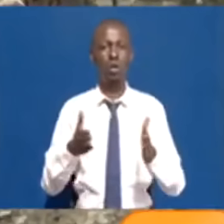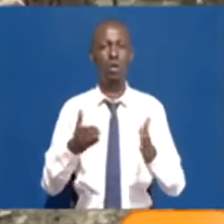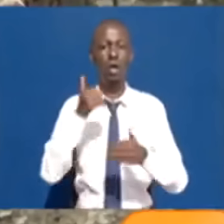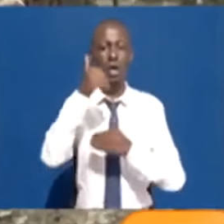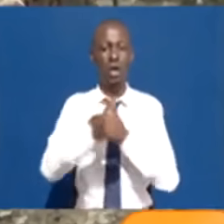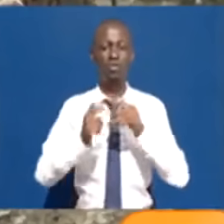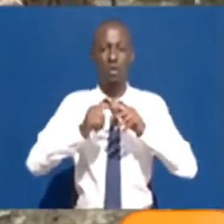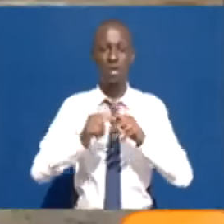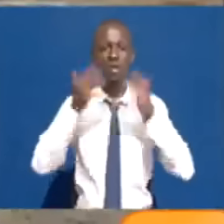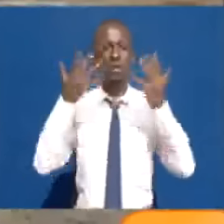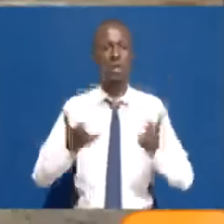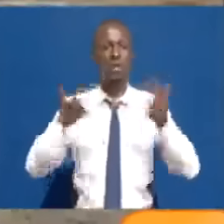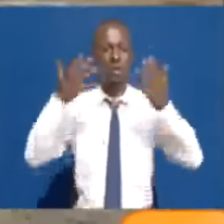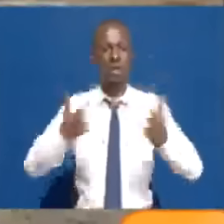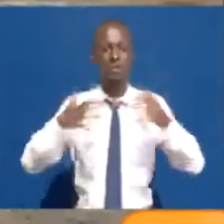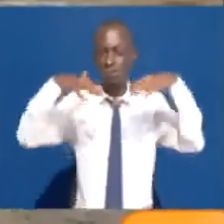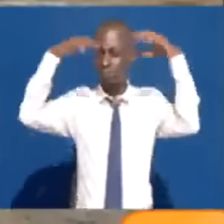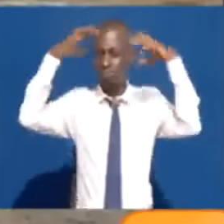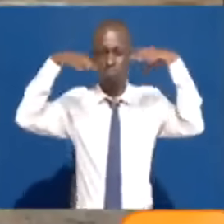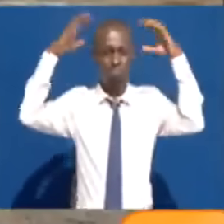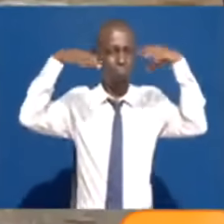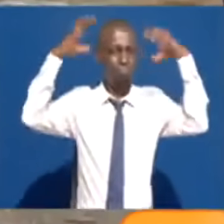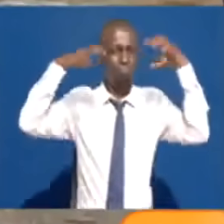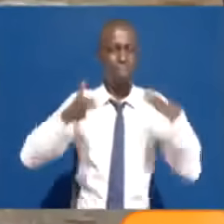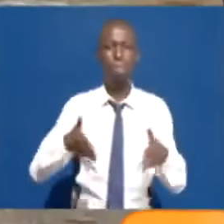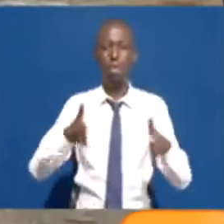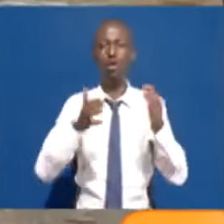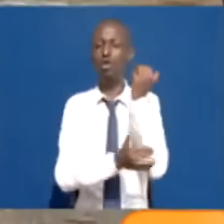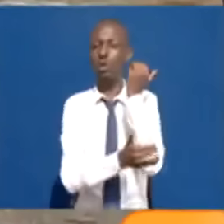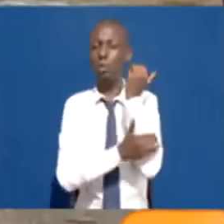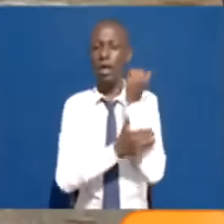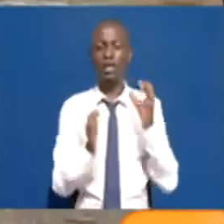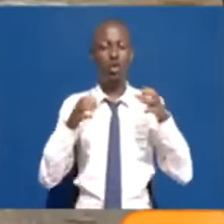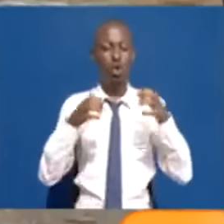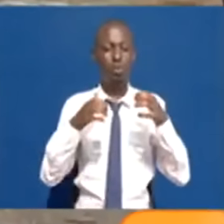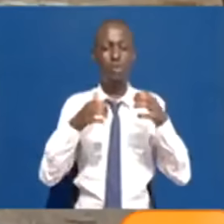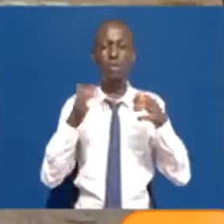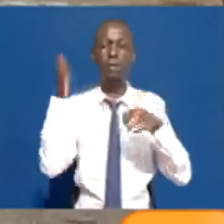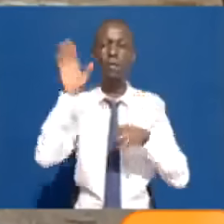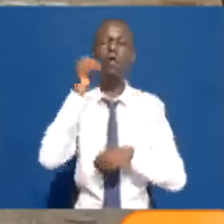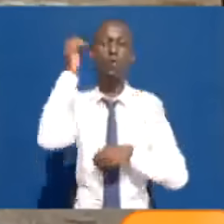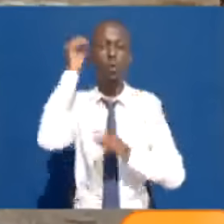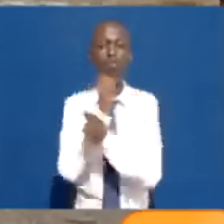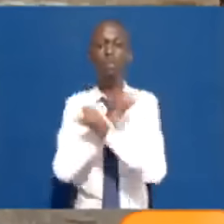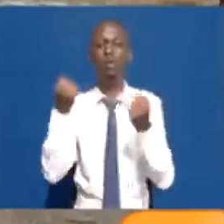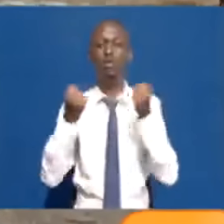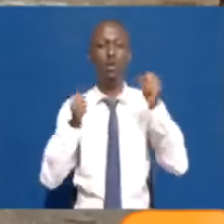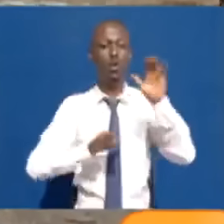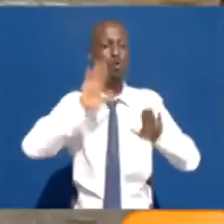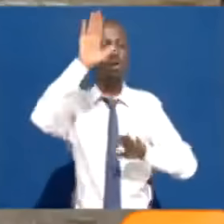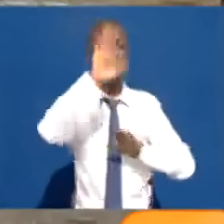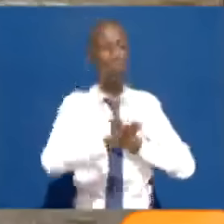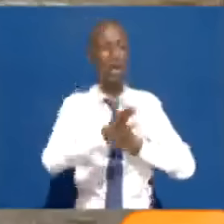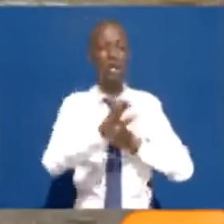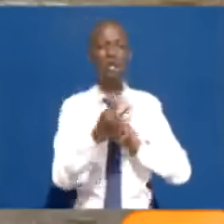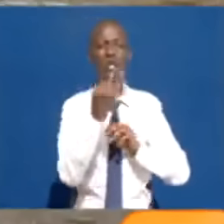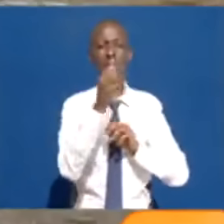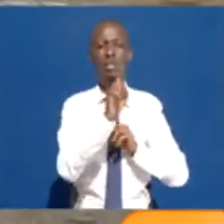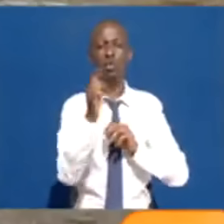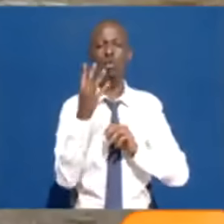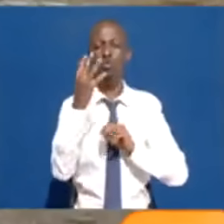Nino rains began. I'm sure you've seen it for yourself. The roads are really bad. Communities are not able to get back home. We park our cars 3-4 kilometers away from